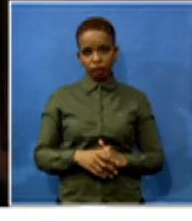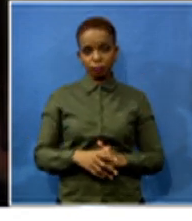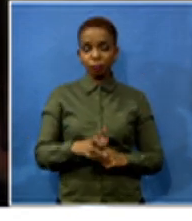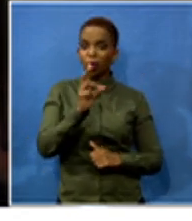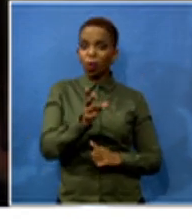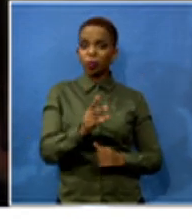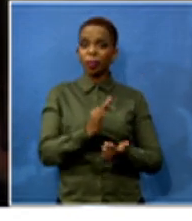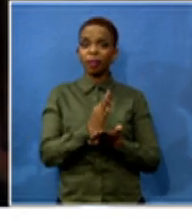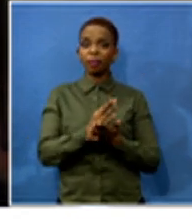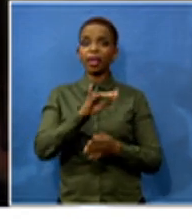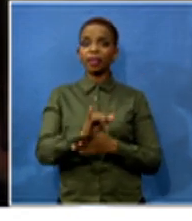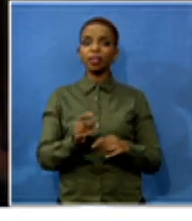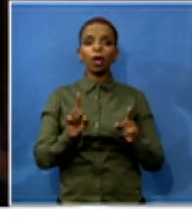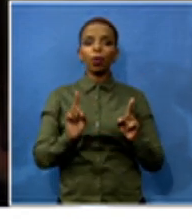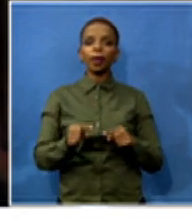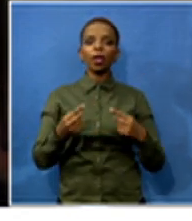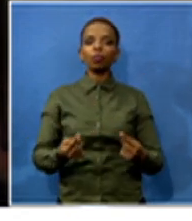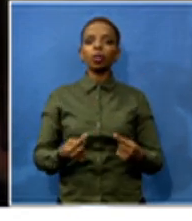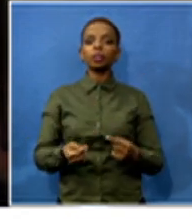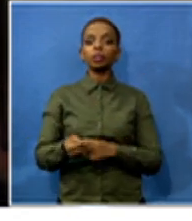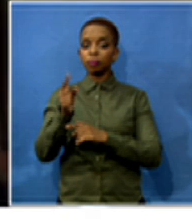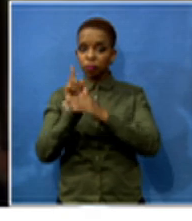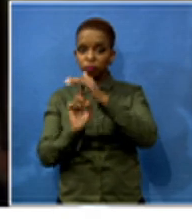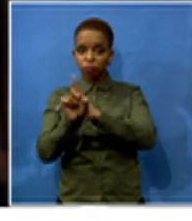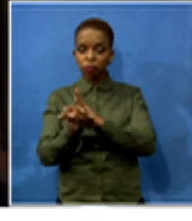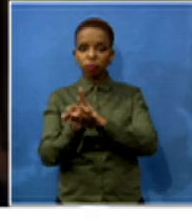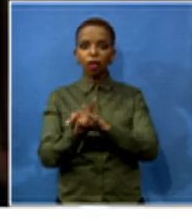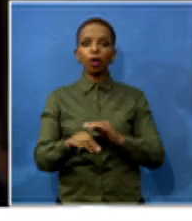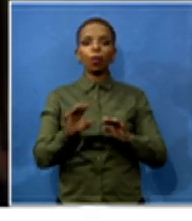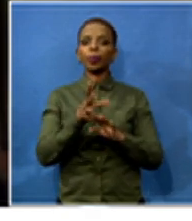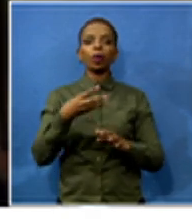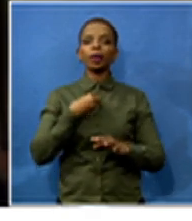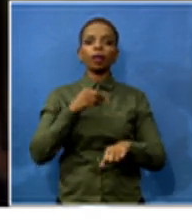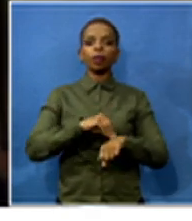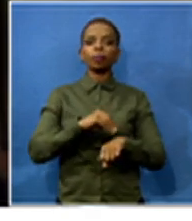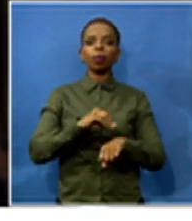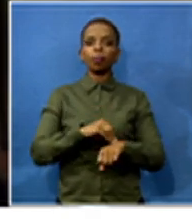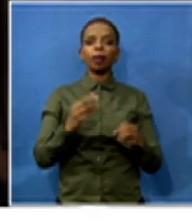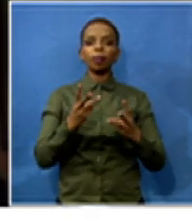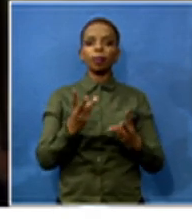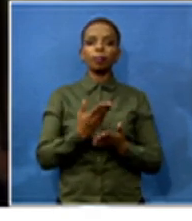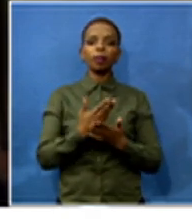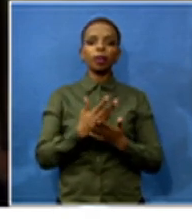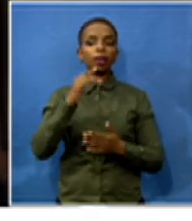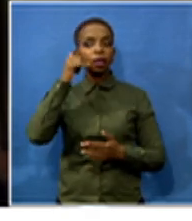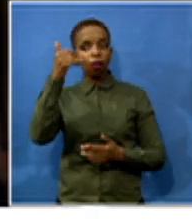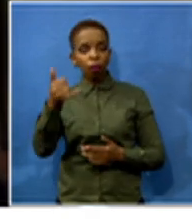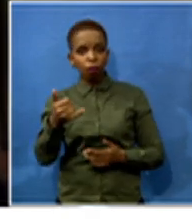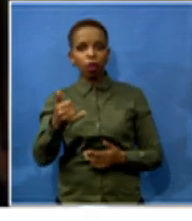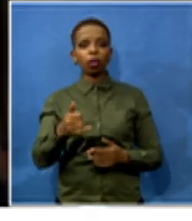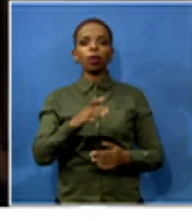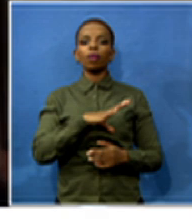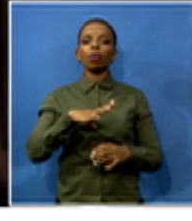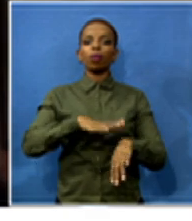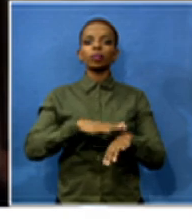contact them relatively frequently, we don't have the problem where people have to recall for a long time what has happened